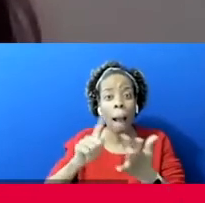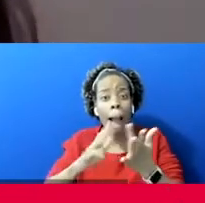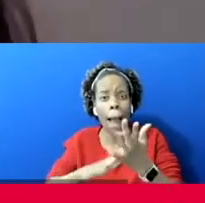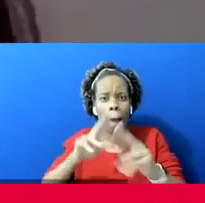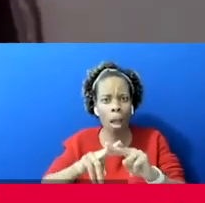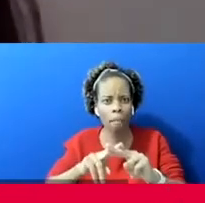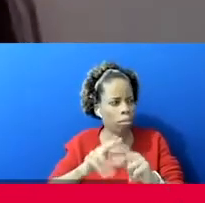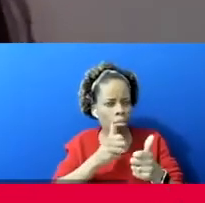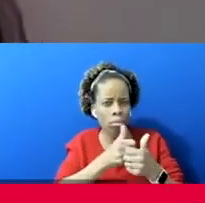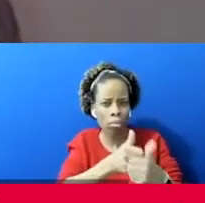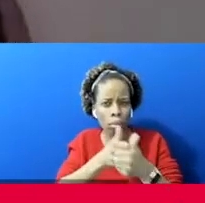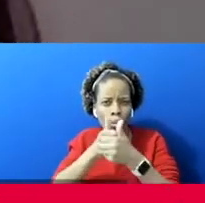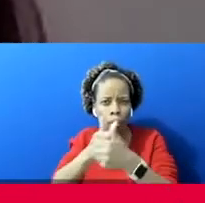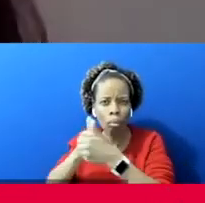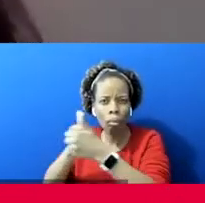are crucial